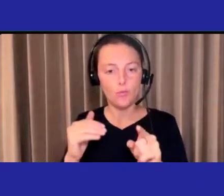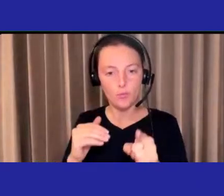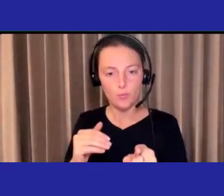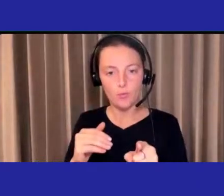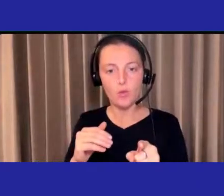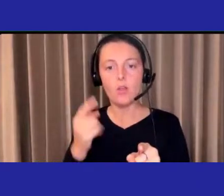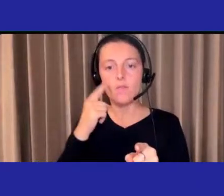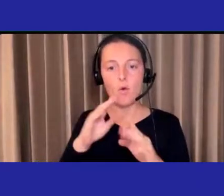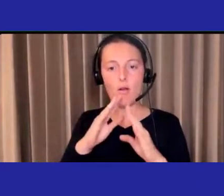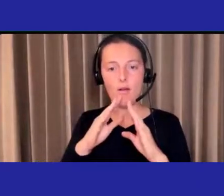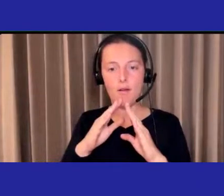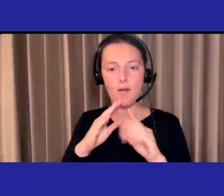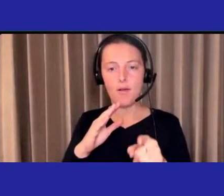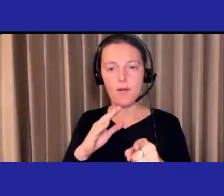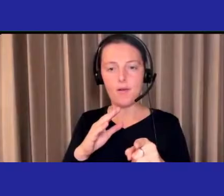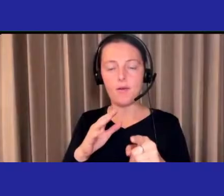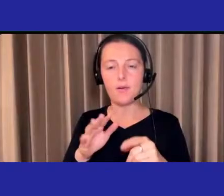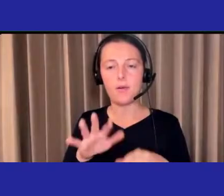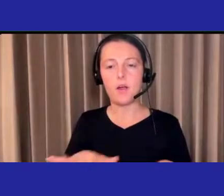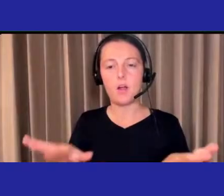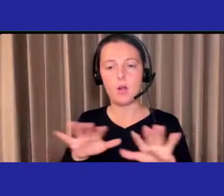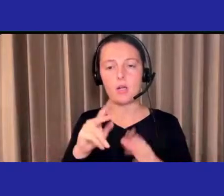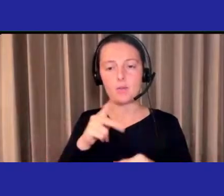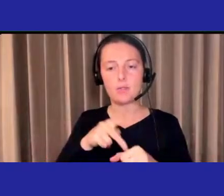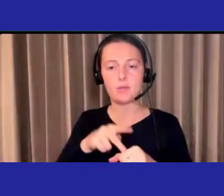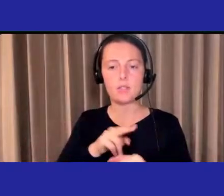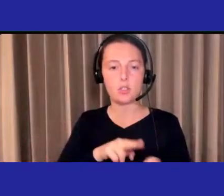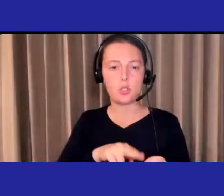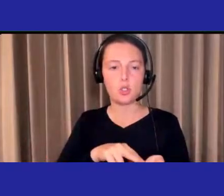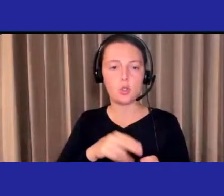the highest leader designation, and we are included in that